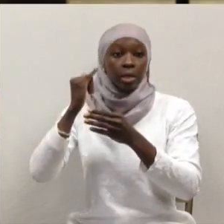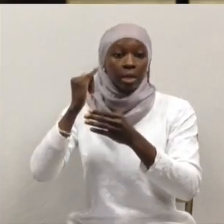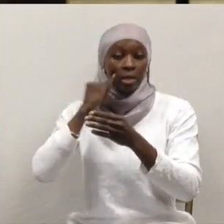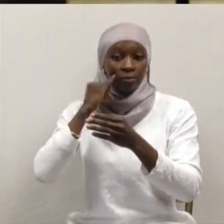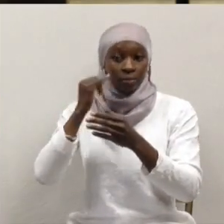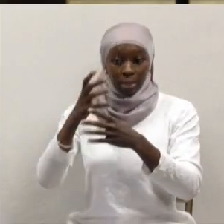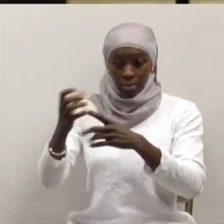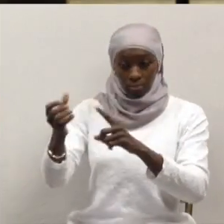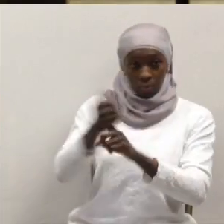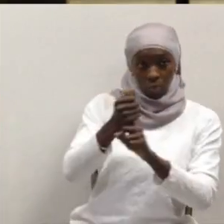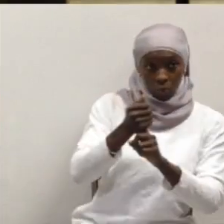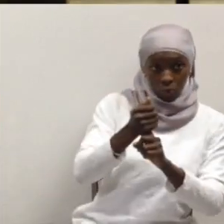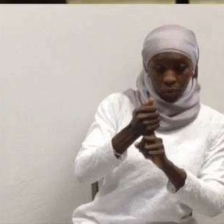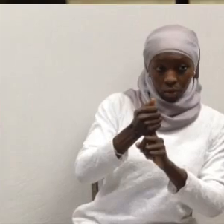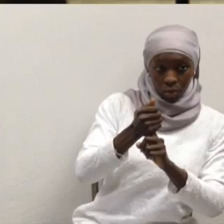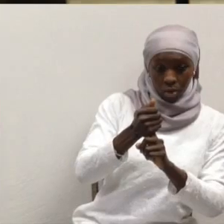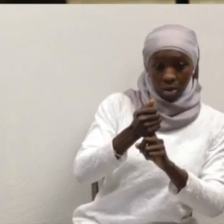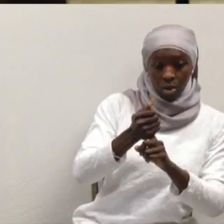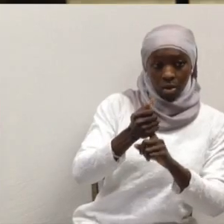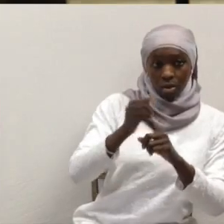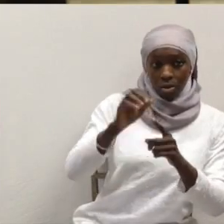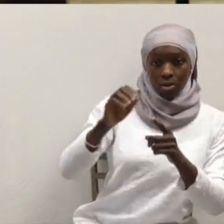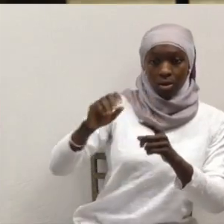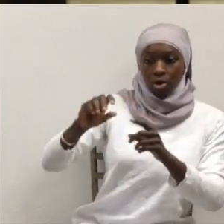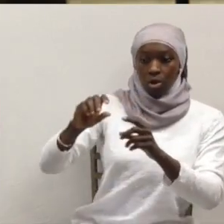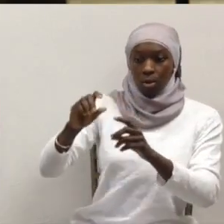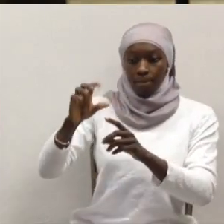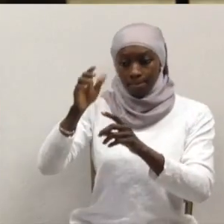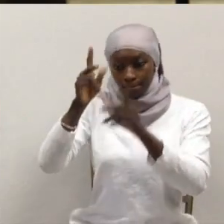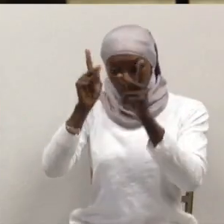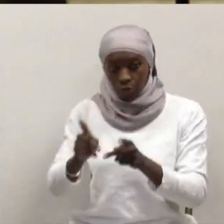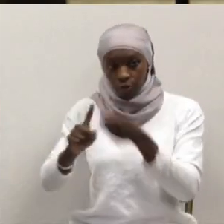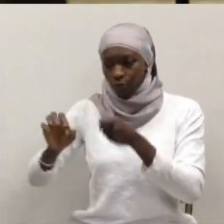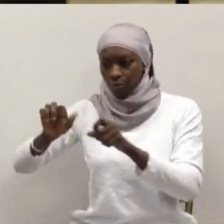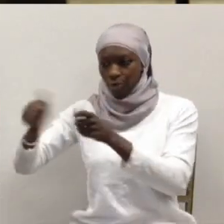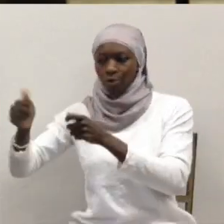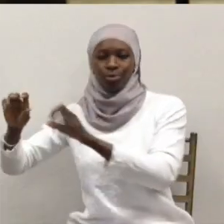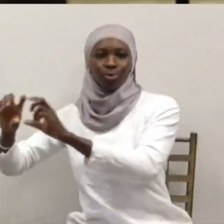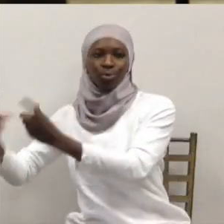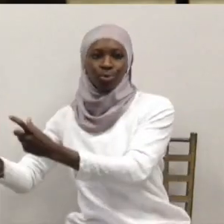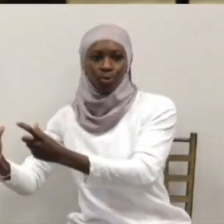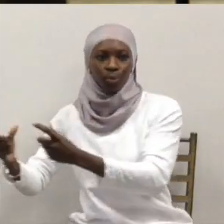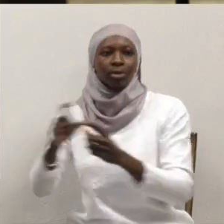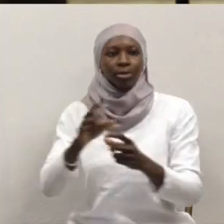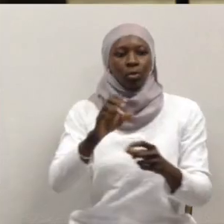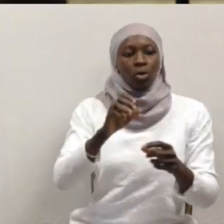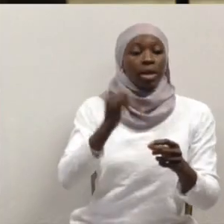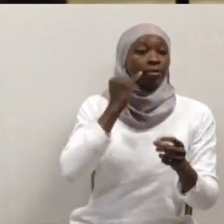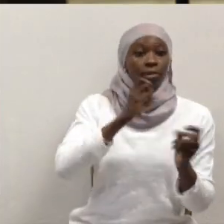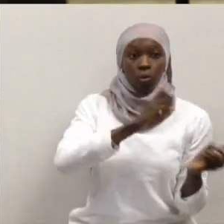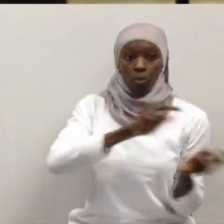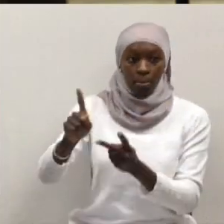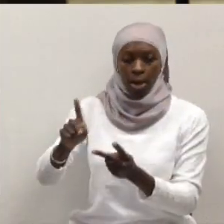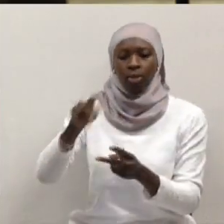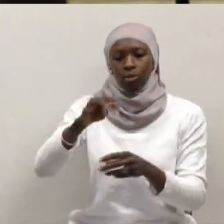the pagans. But if a Muslim abstained and went back to become a pagan again and